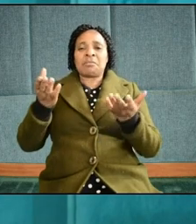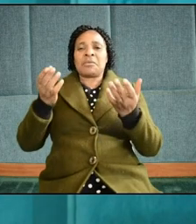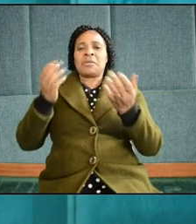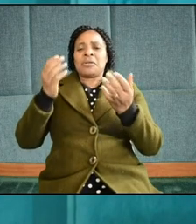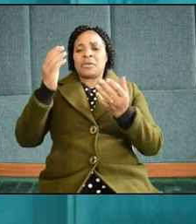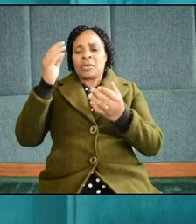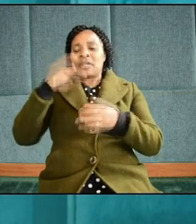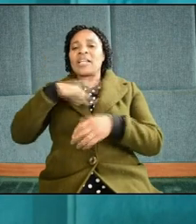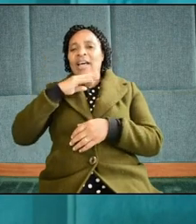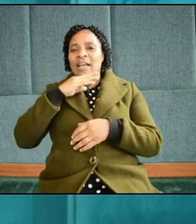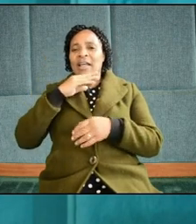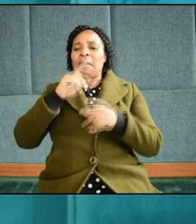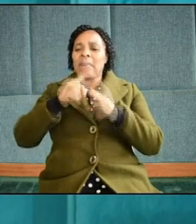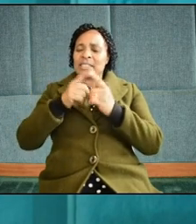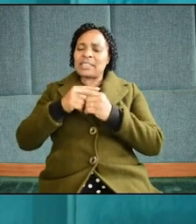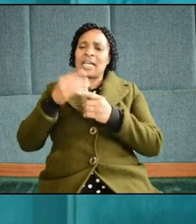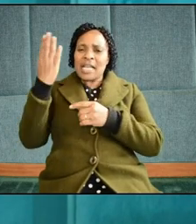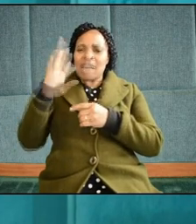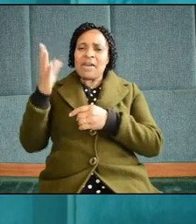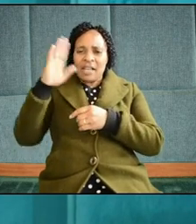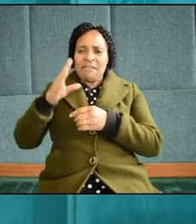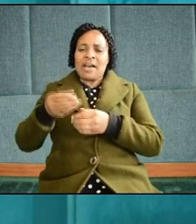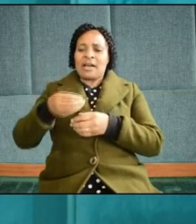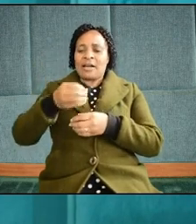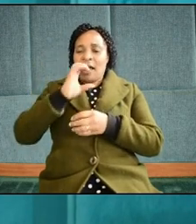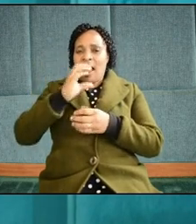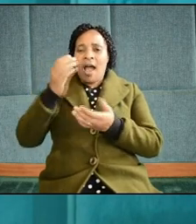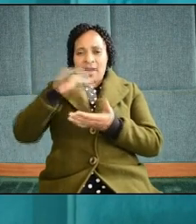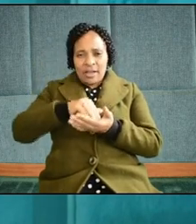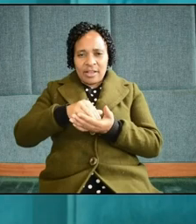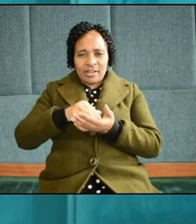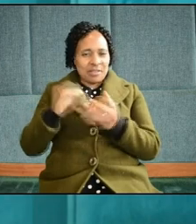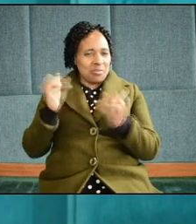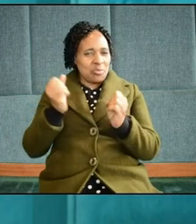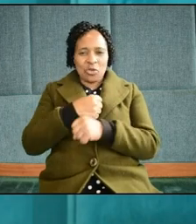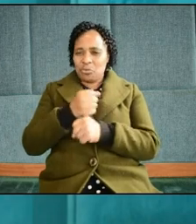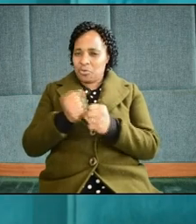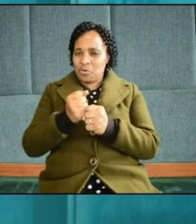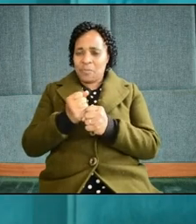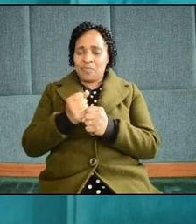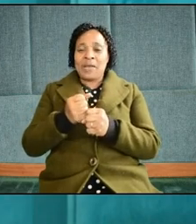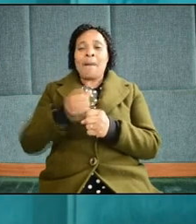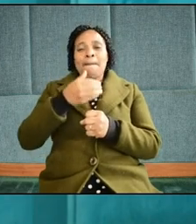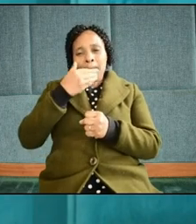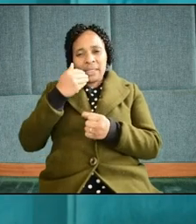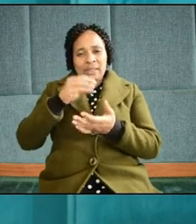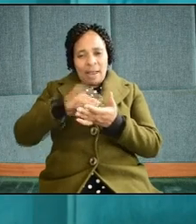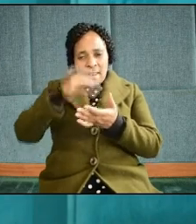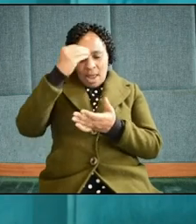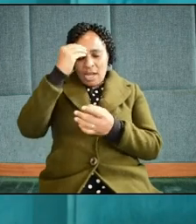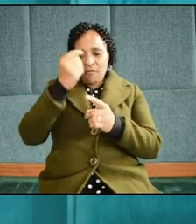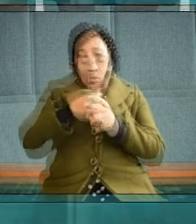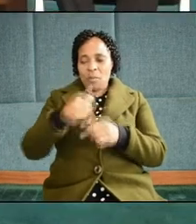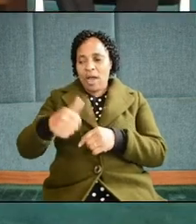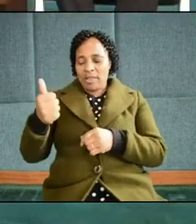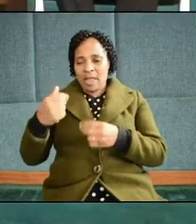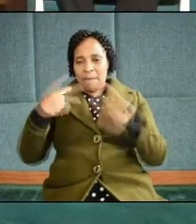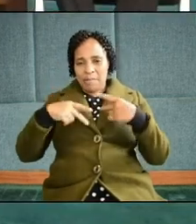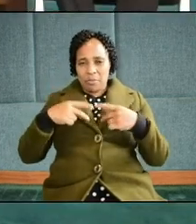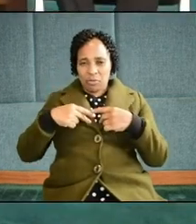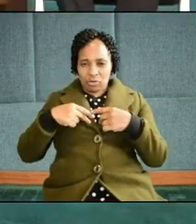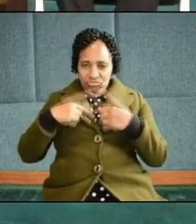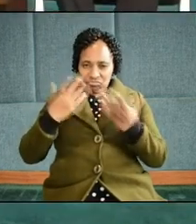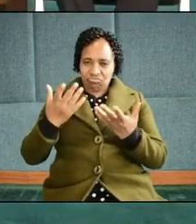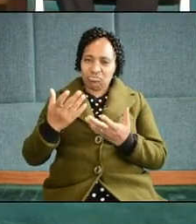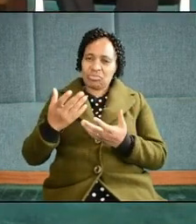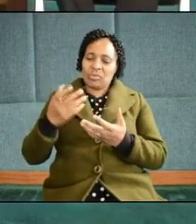was poison. I will never take it again. Yeah. It's not possible. So it's best to learn from other people's mistakes. Amen,